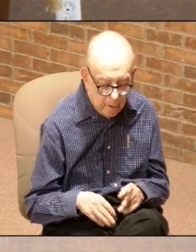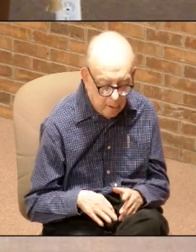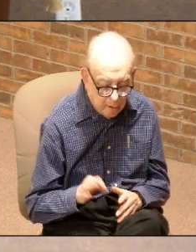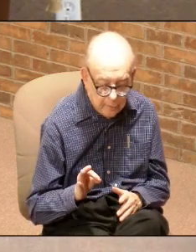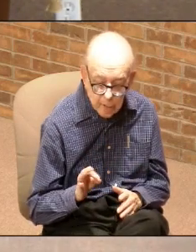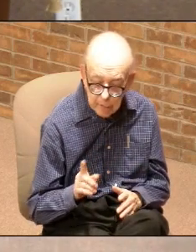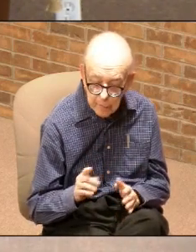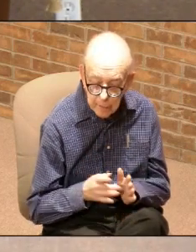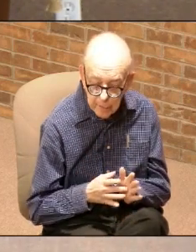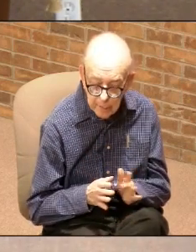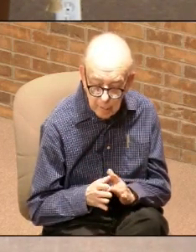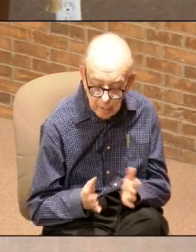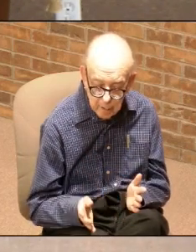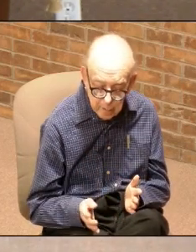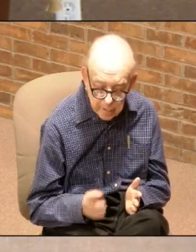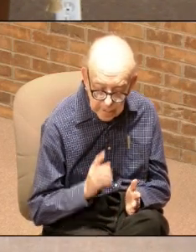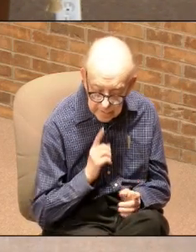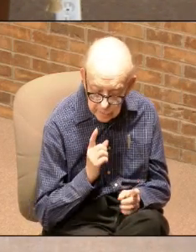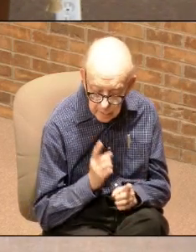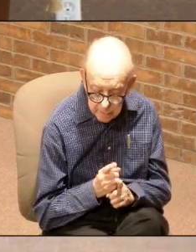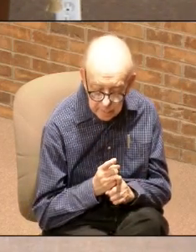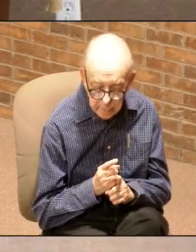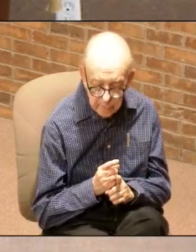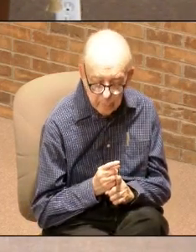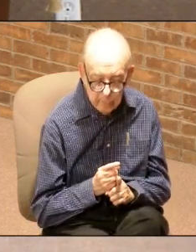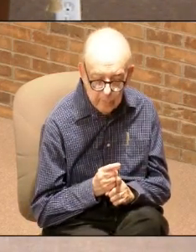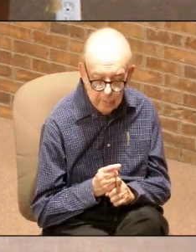in the Bible is right.